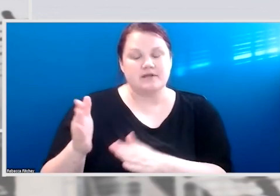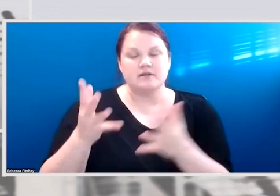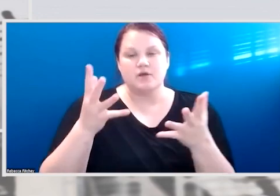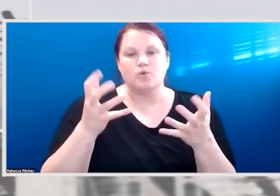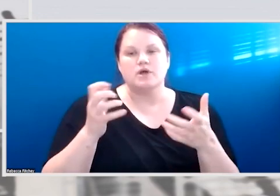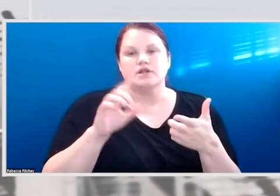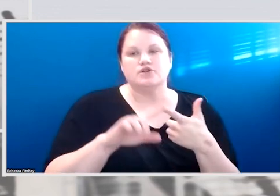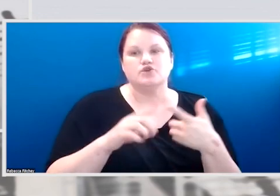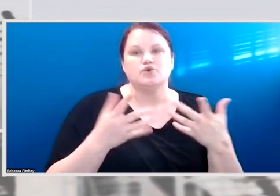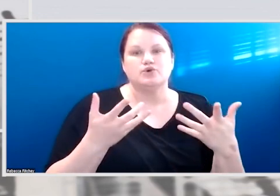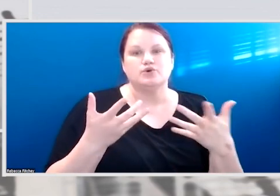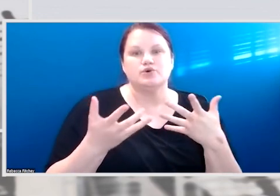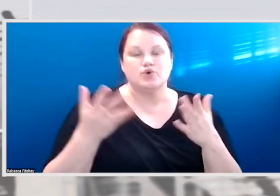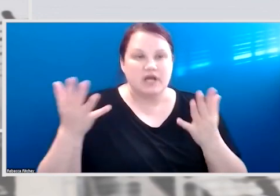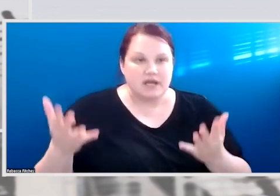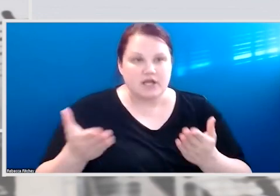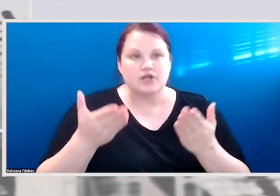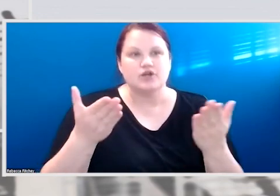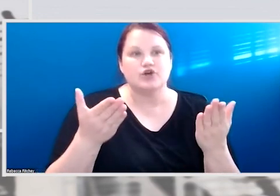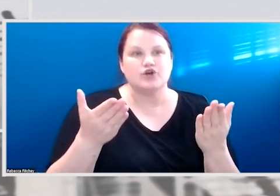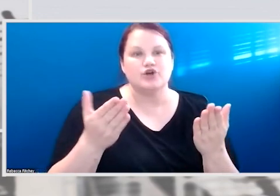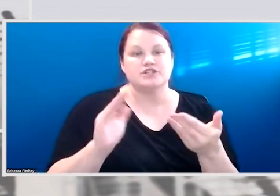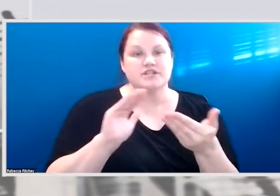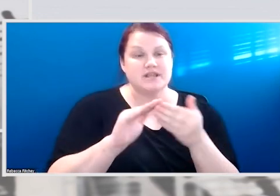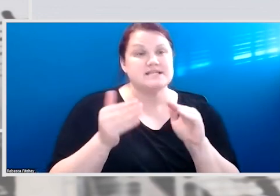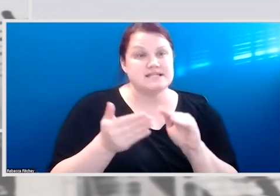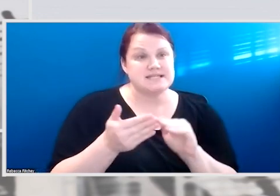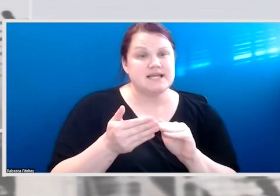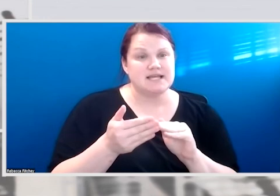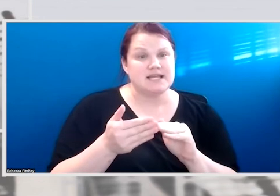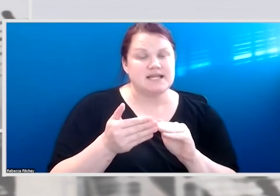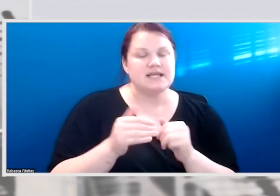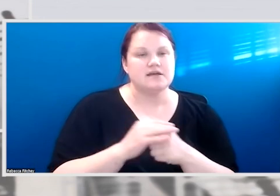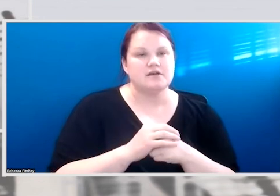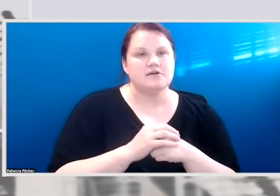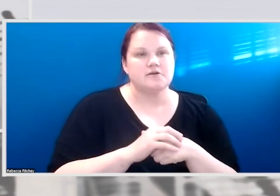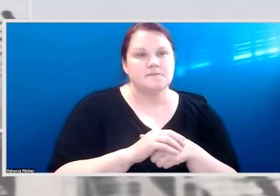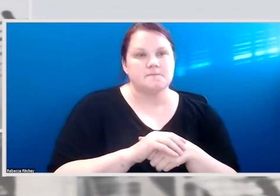to encourage the city to